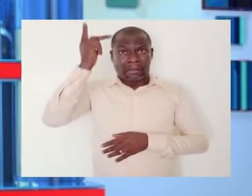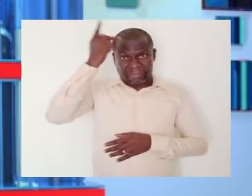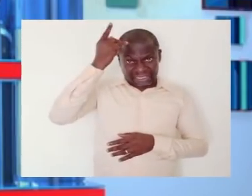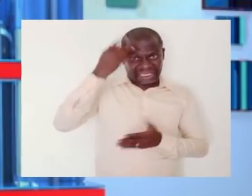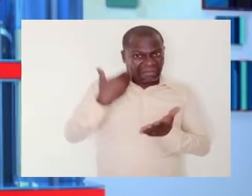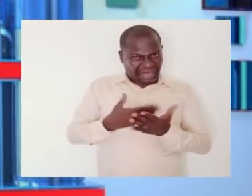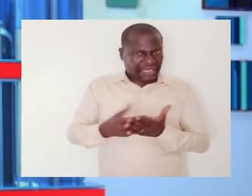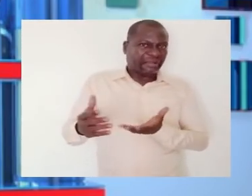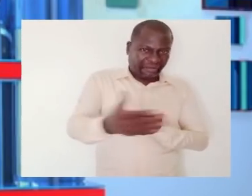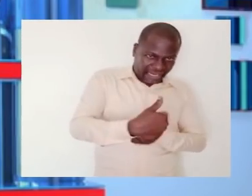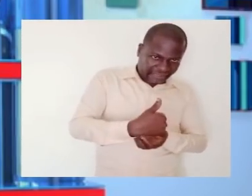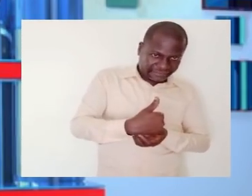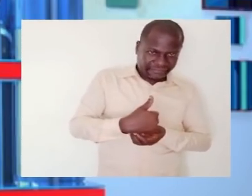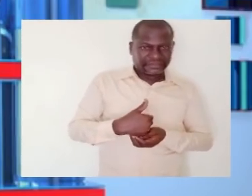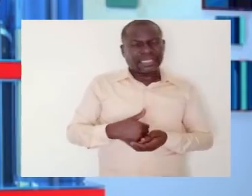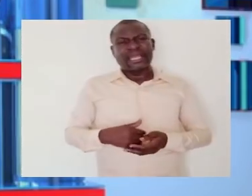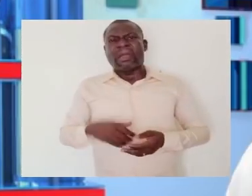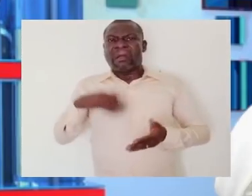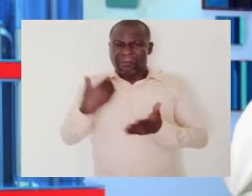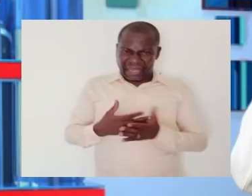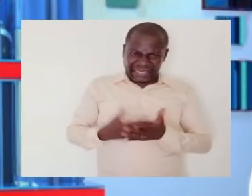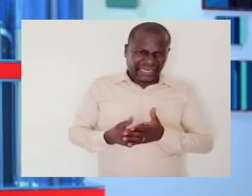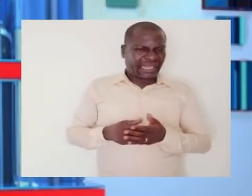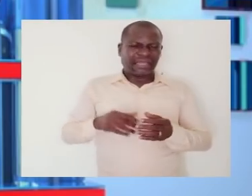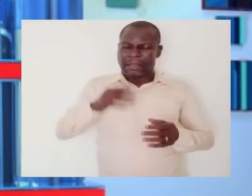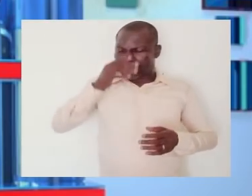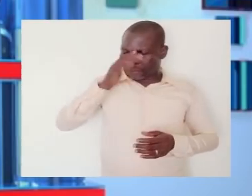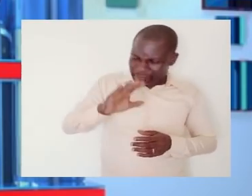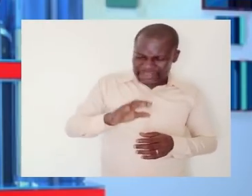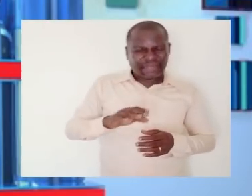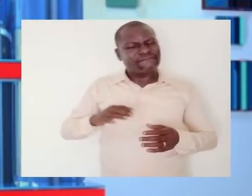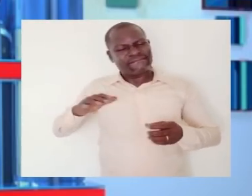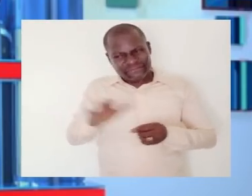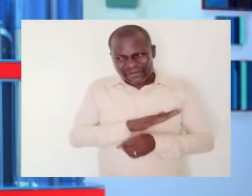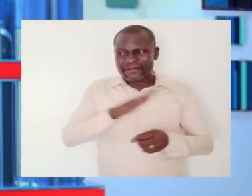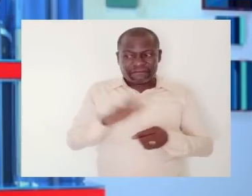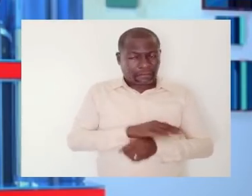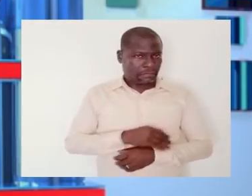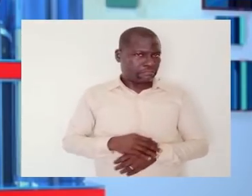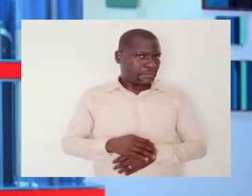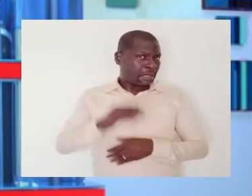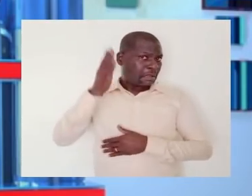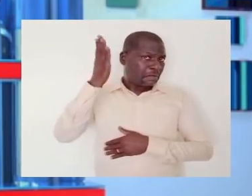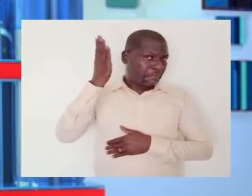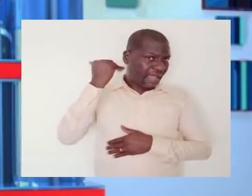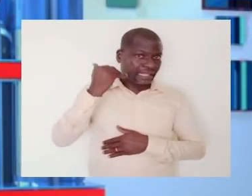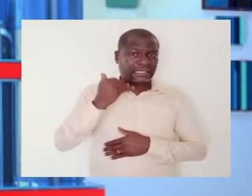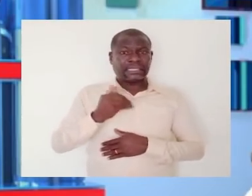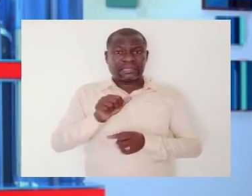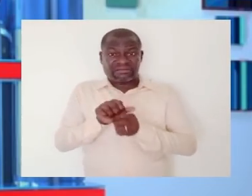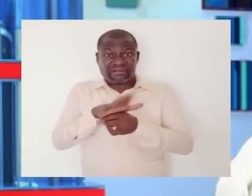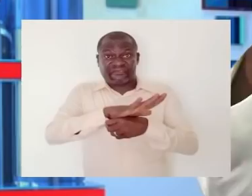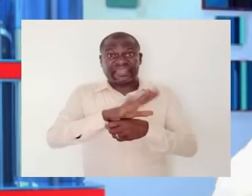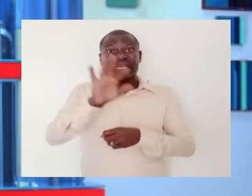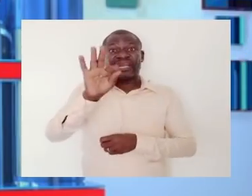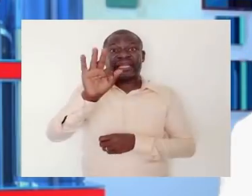memo, I is a canibre bonny. Sicanibra ye must say chum. And now the COVID-19 year by ye, and I'm social